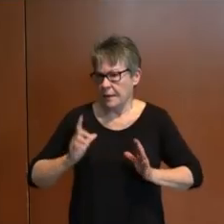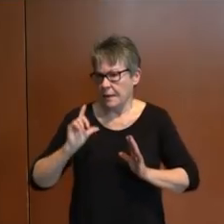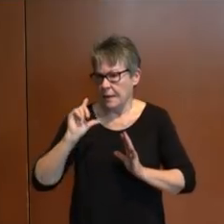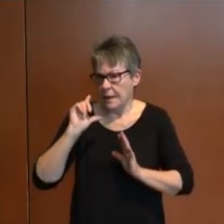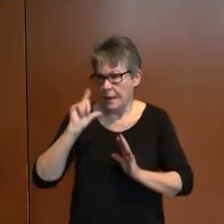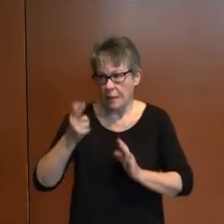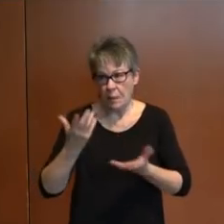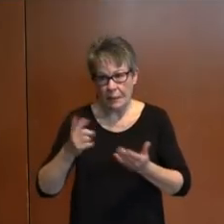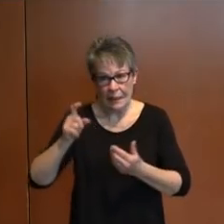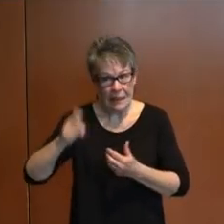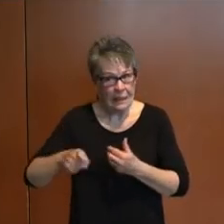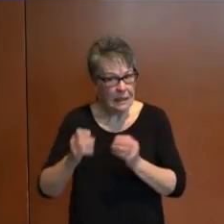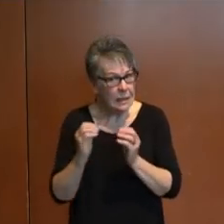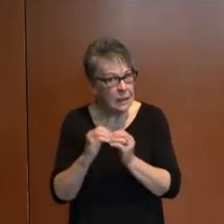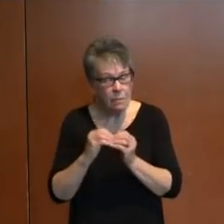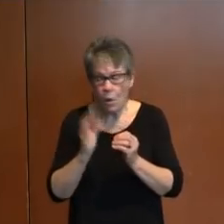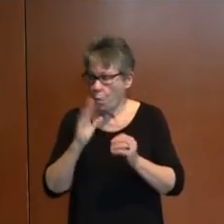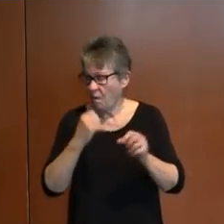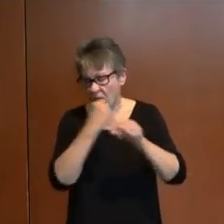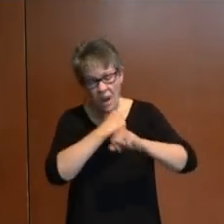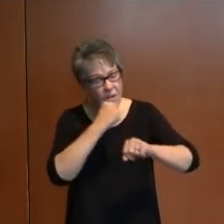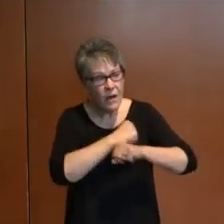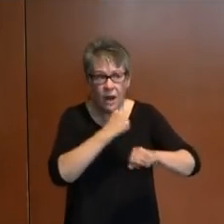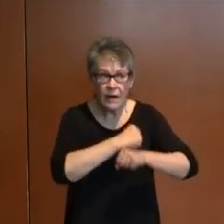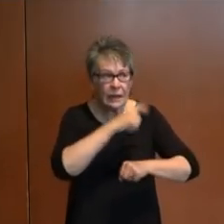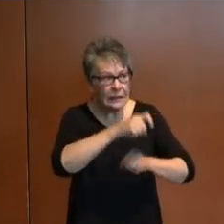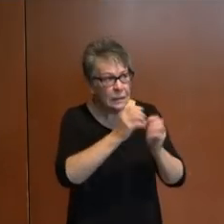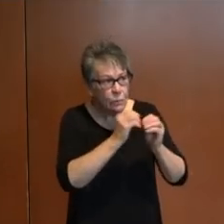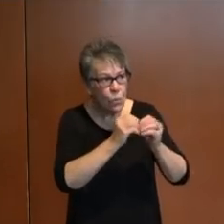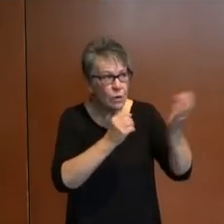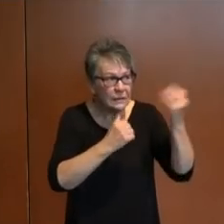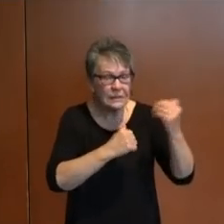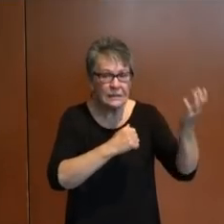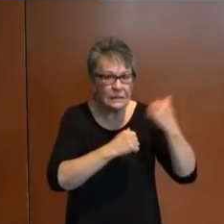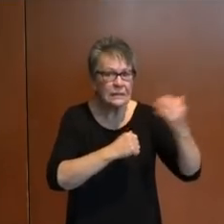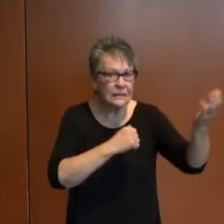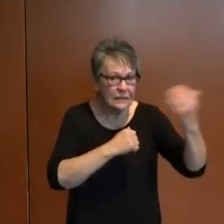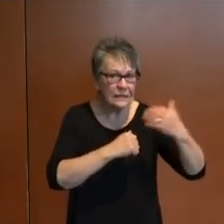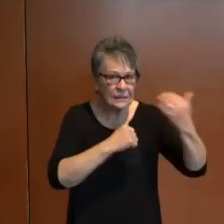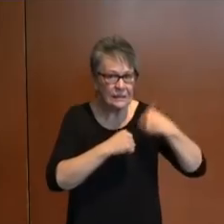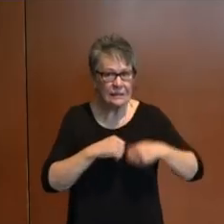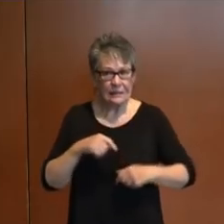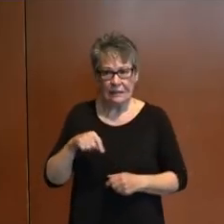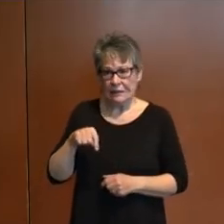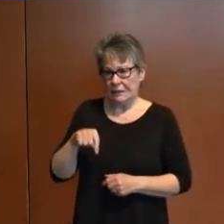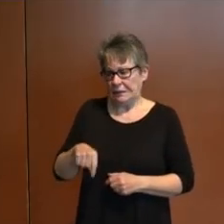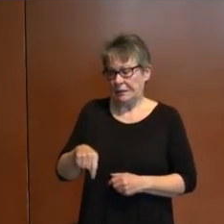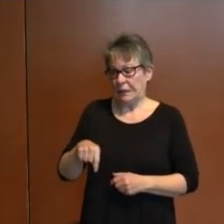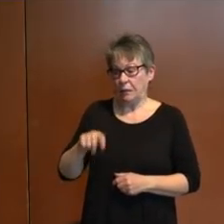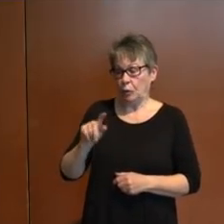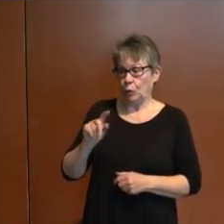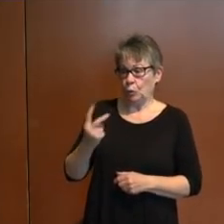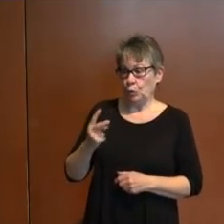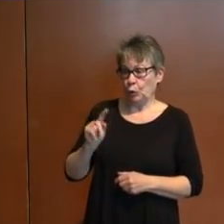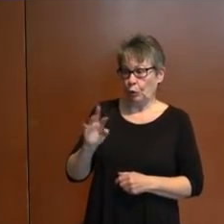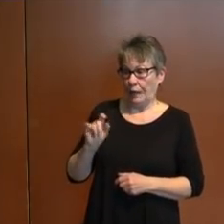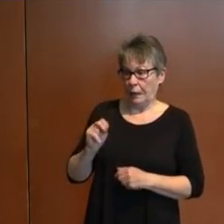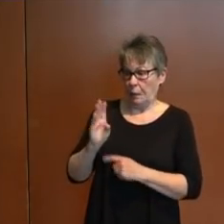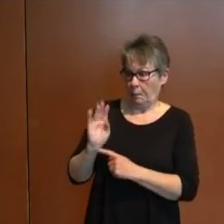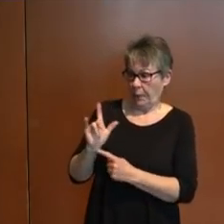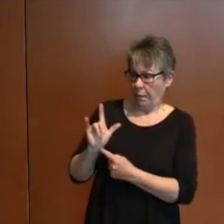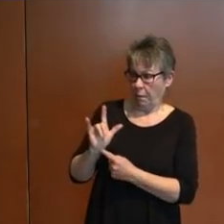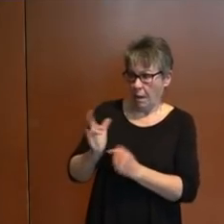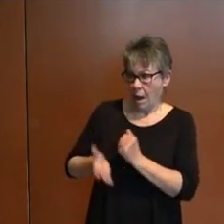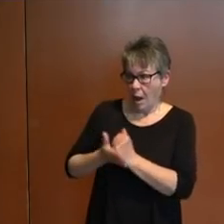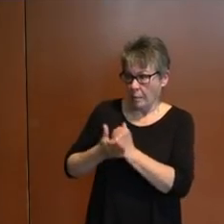for that in any respect. This bill is but a first step in the right direction, a big step, but a first step. And